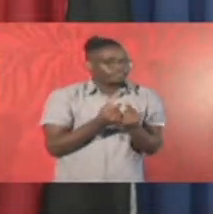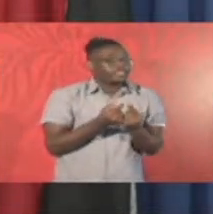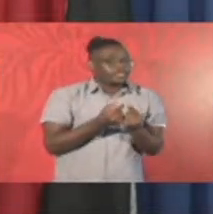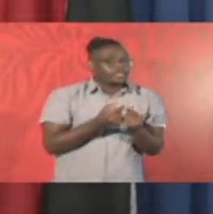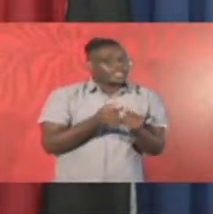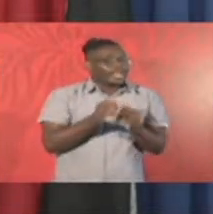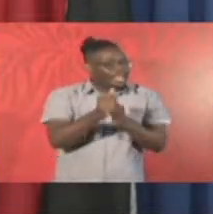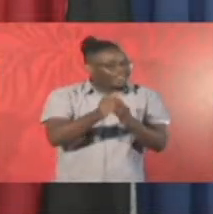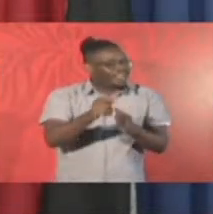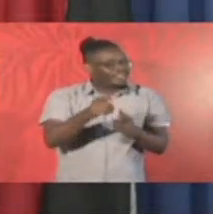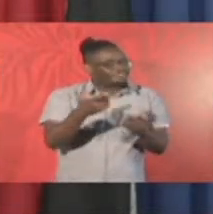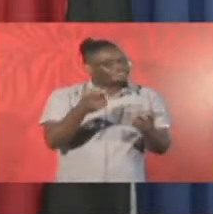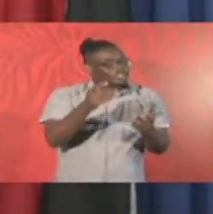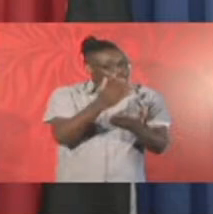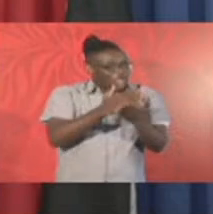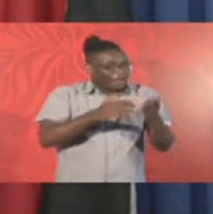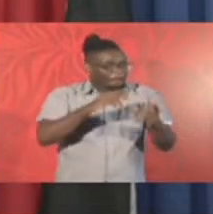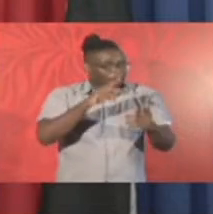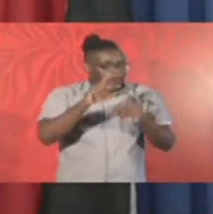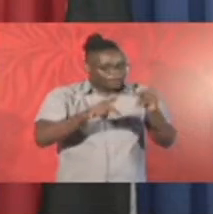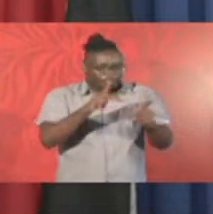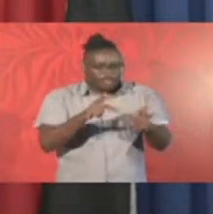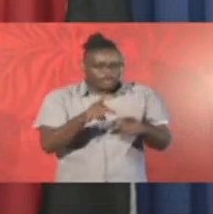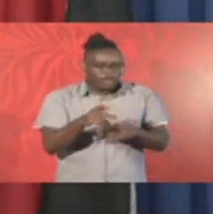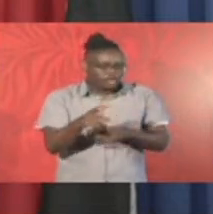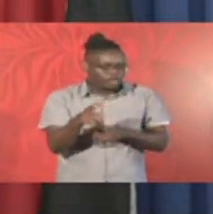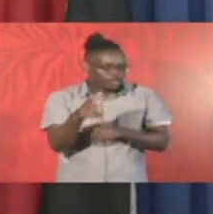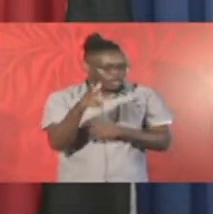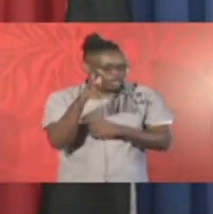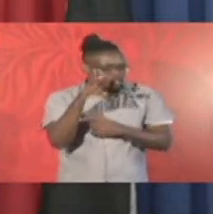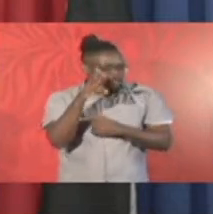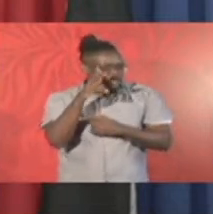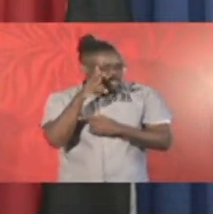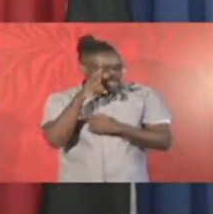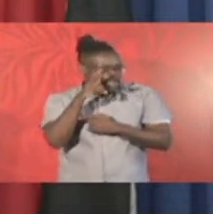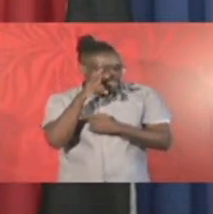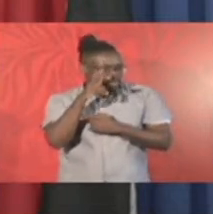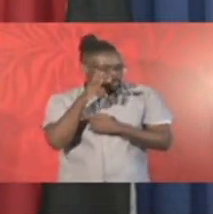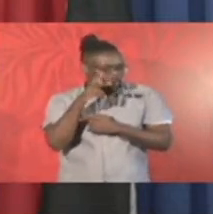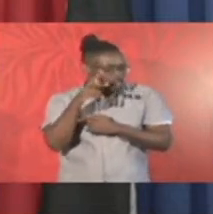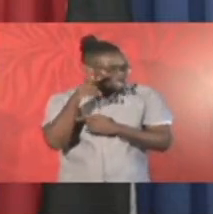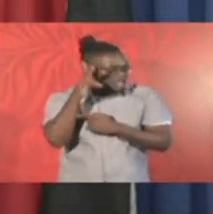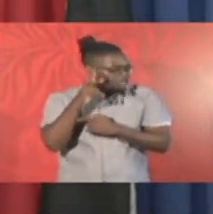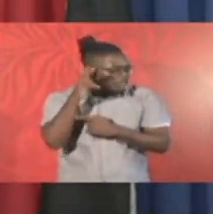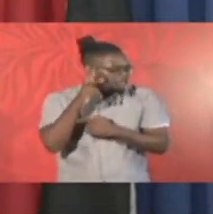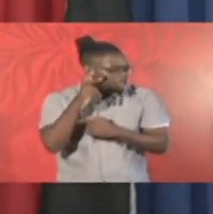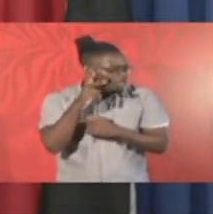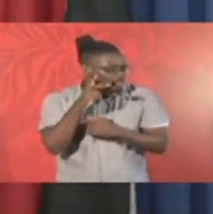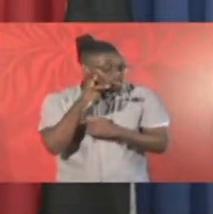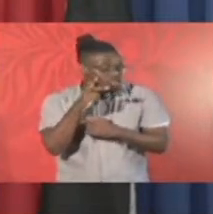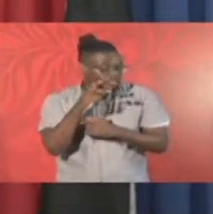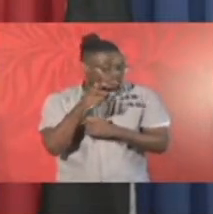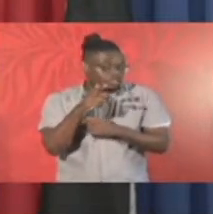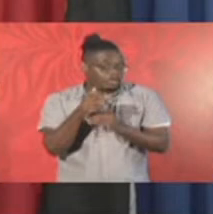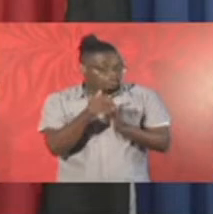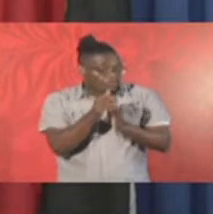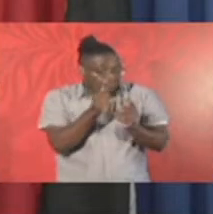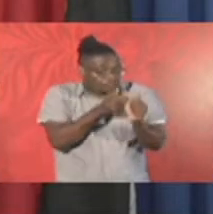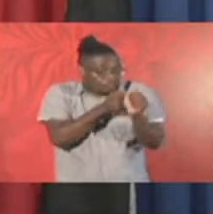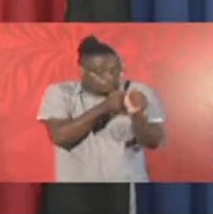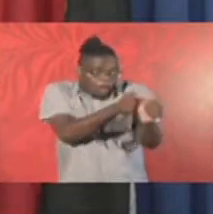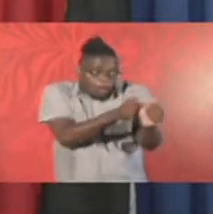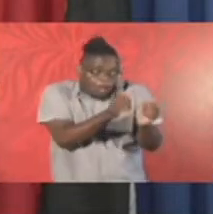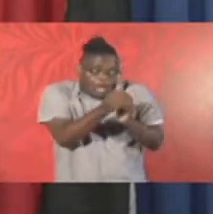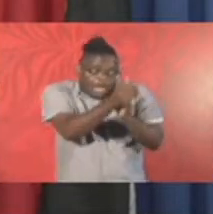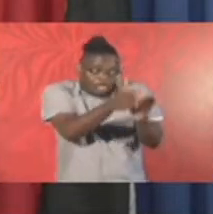to them for guidance on matters which they do not rely on the politicians for, if you are in a position